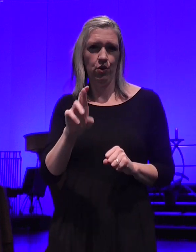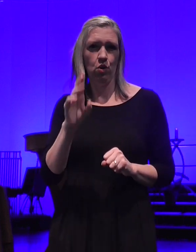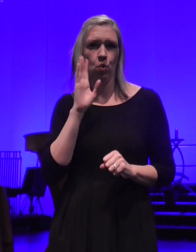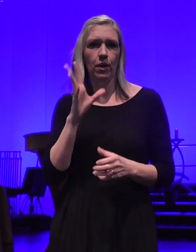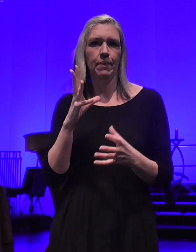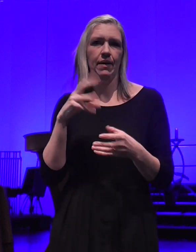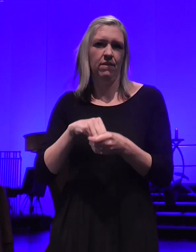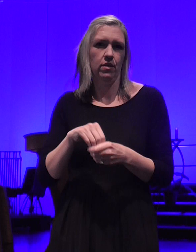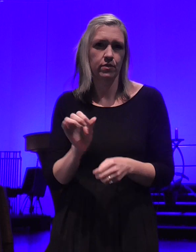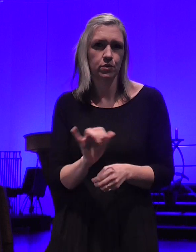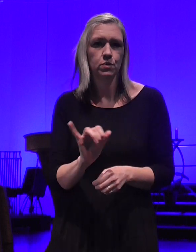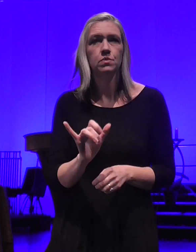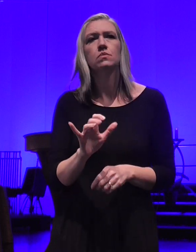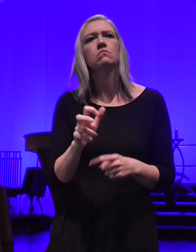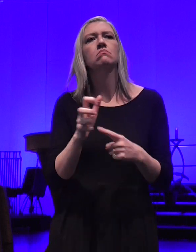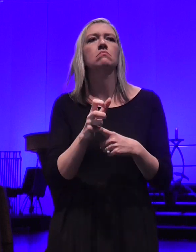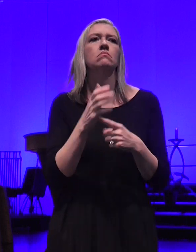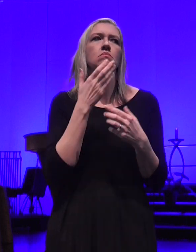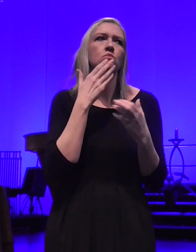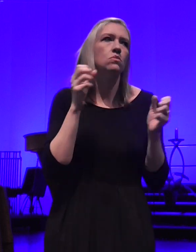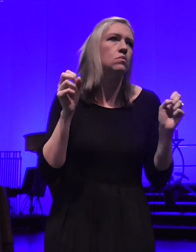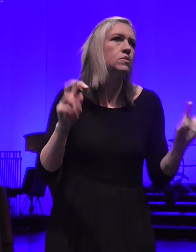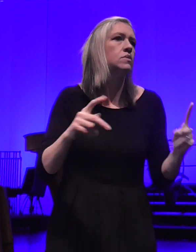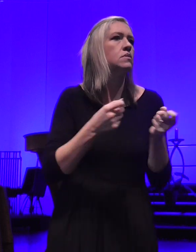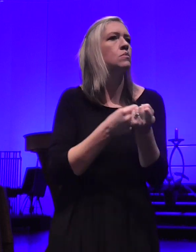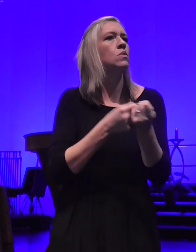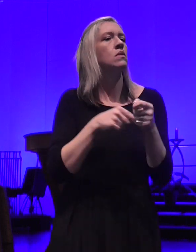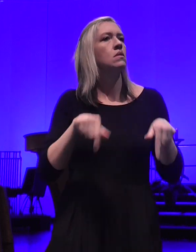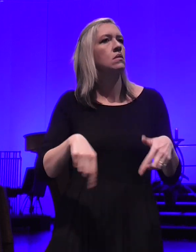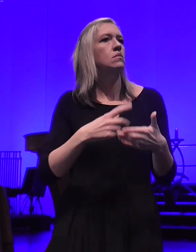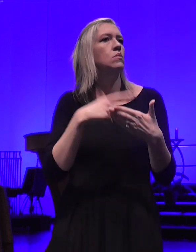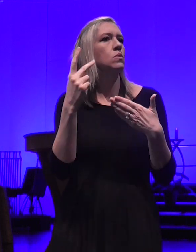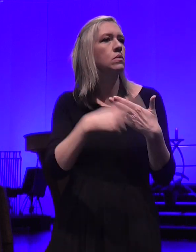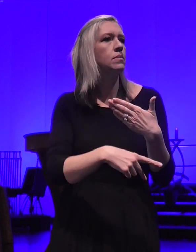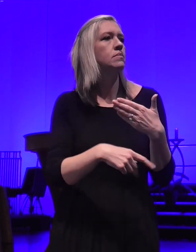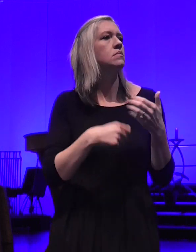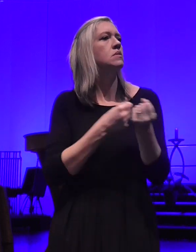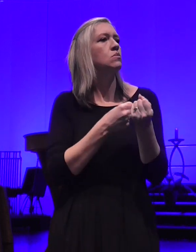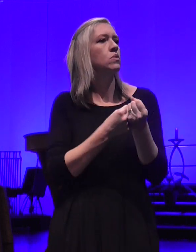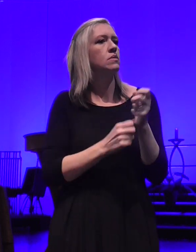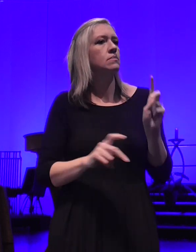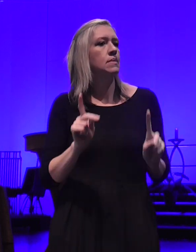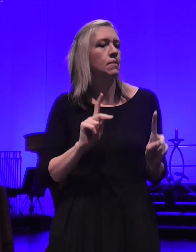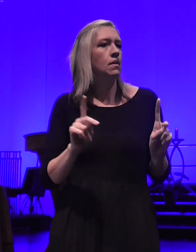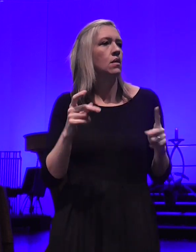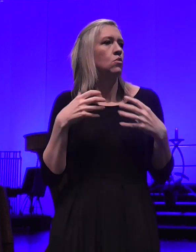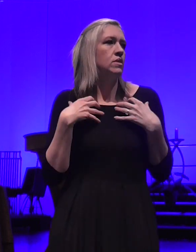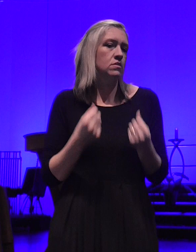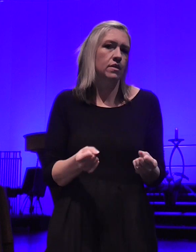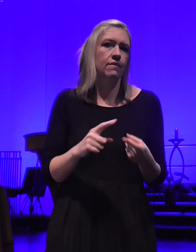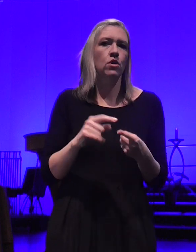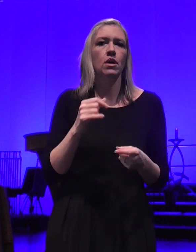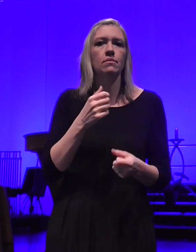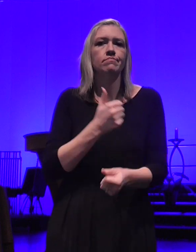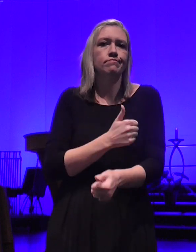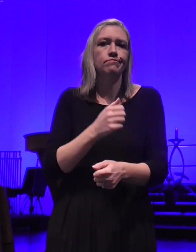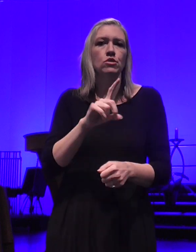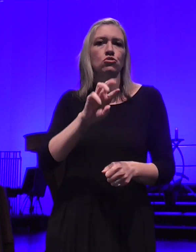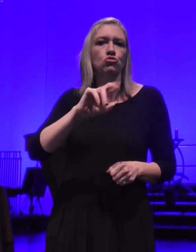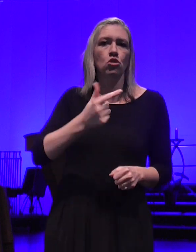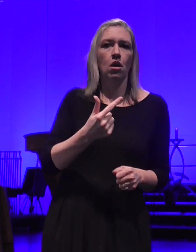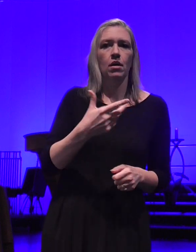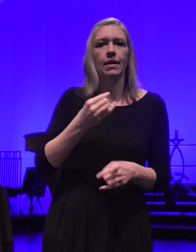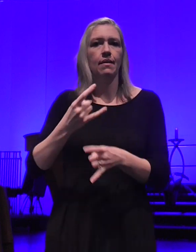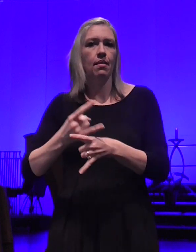a wonderful opportunity to support this great program that supports people in recovery from drug and alcohol